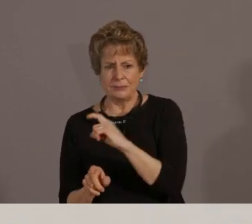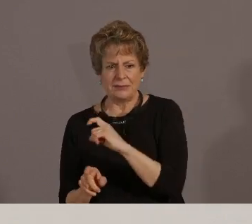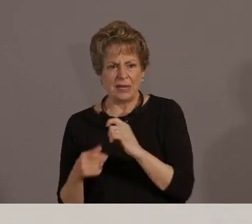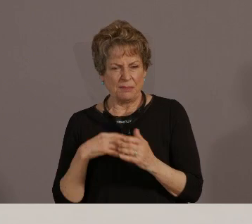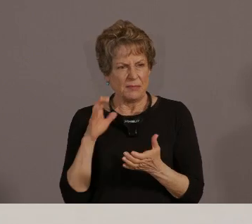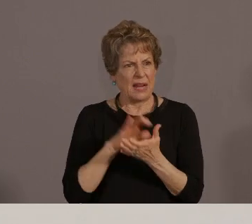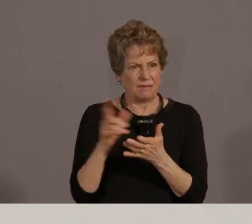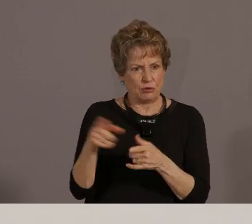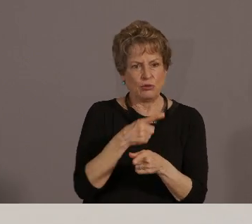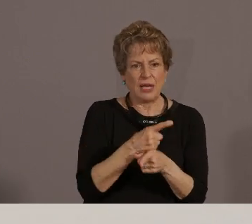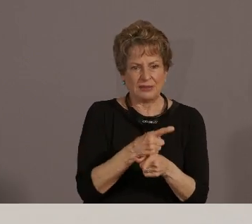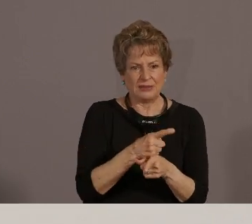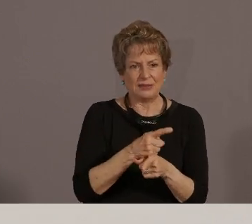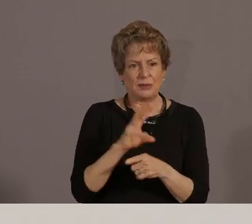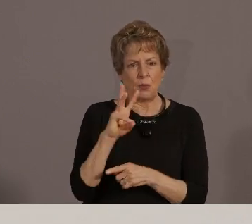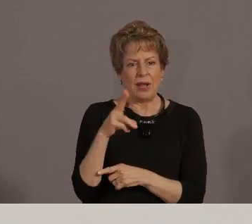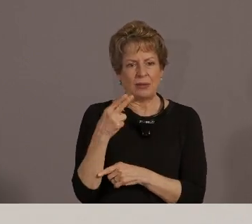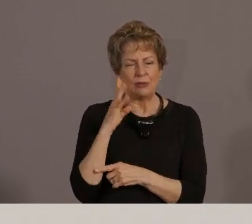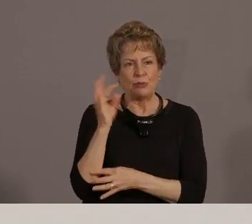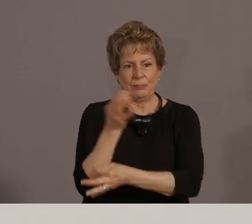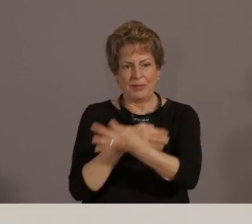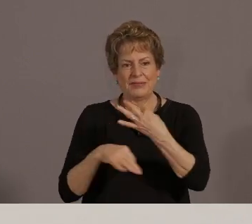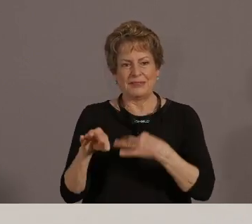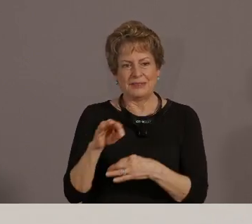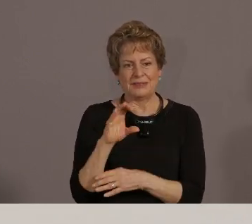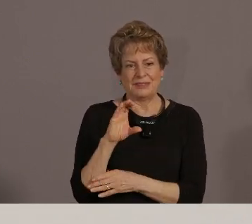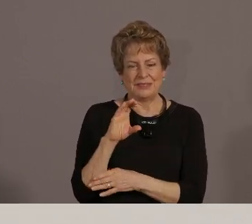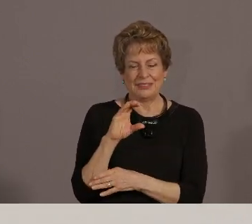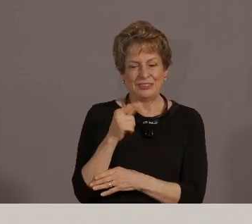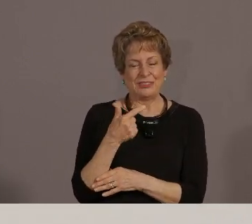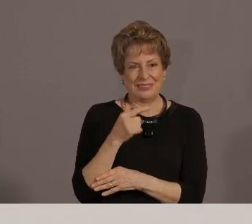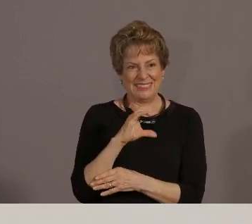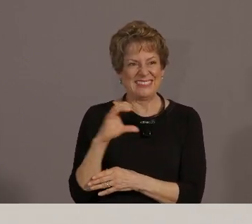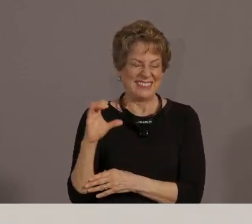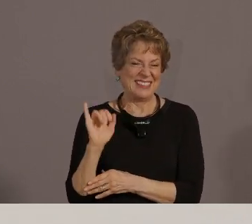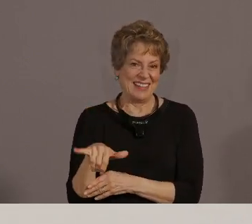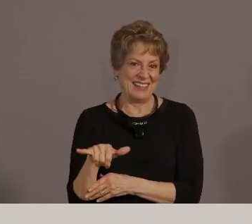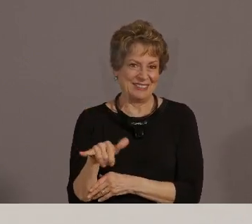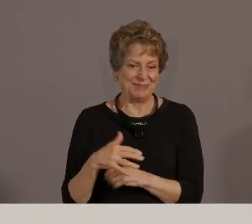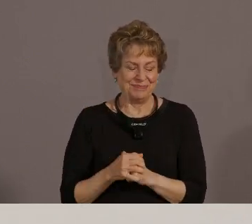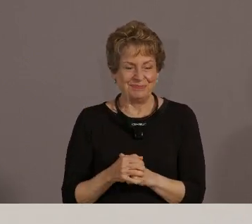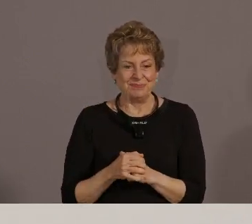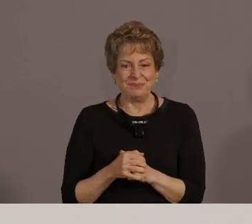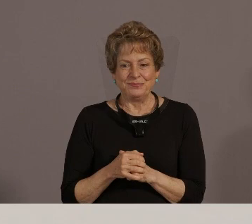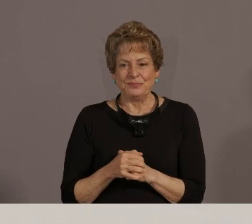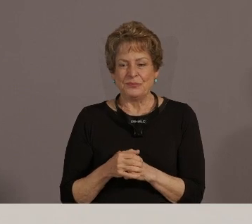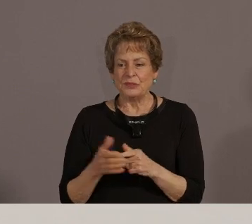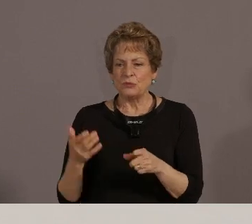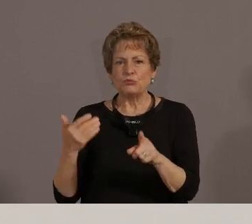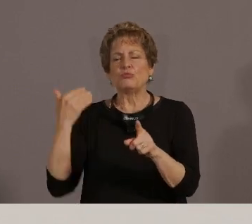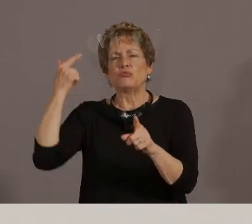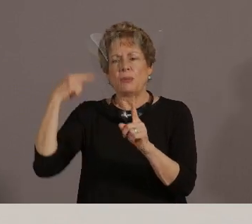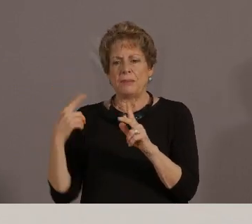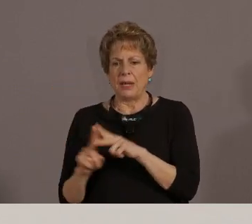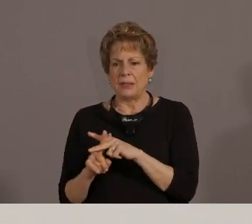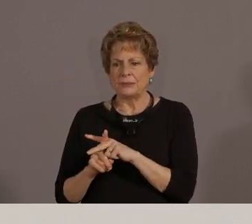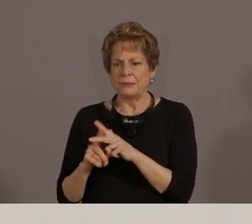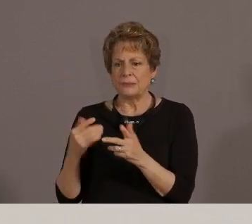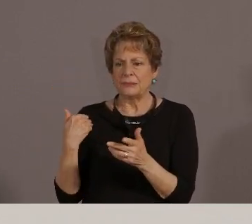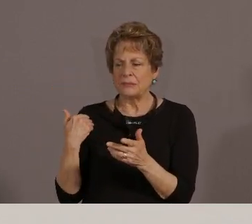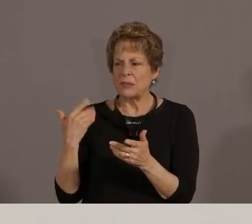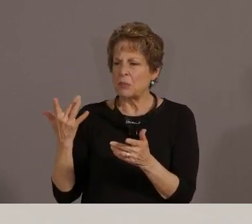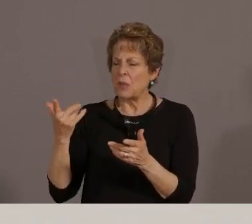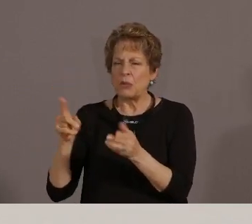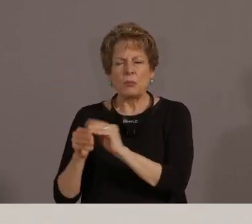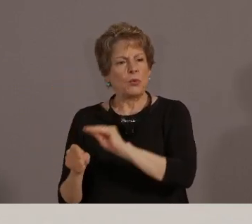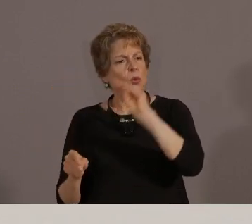Gilbert. Okay, and just a quick reminder why the switch had to be made? Because so we are looking